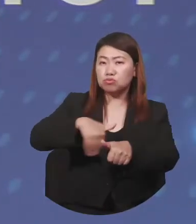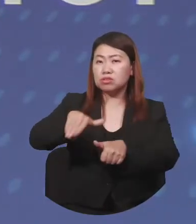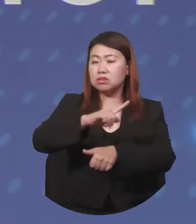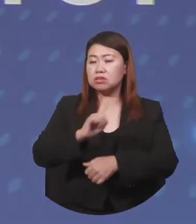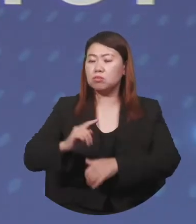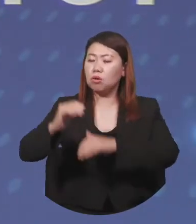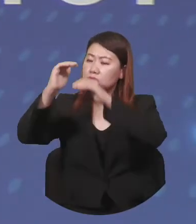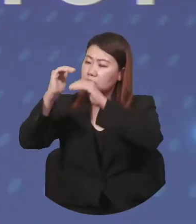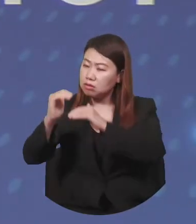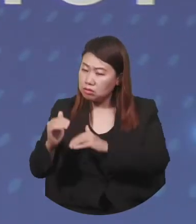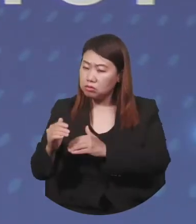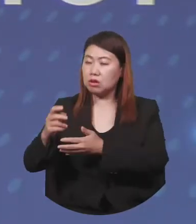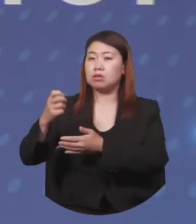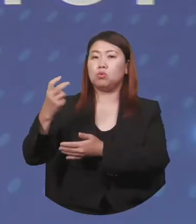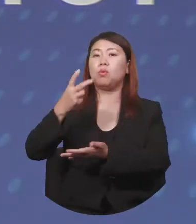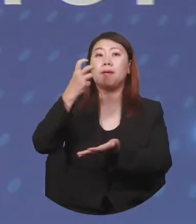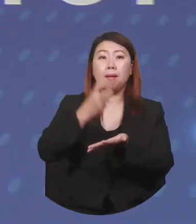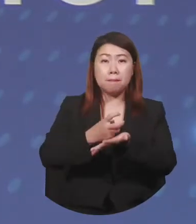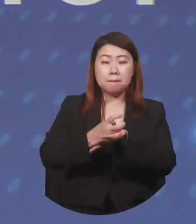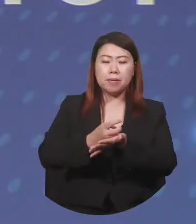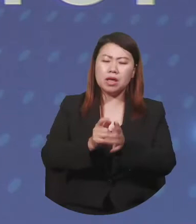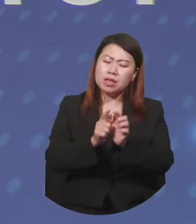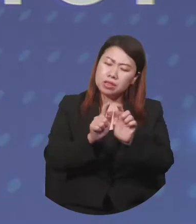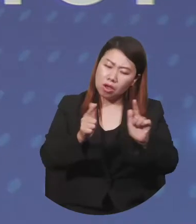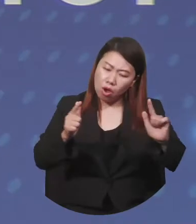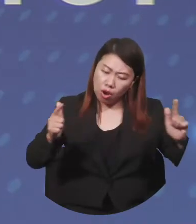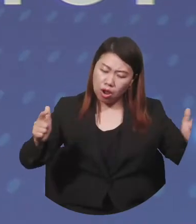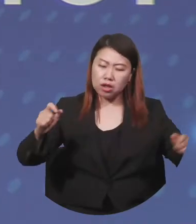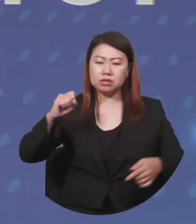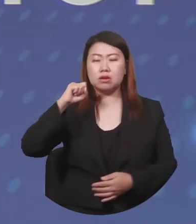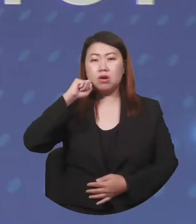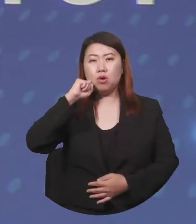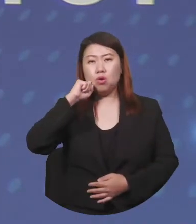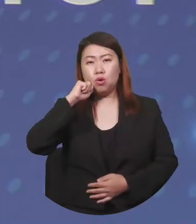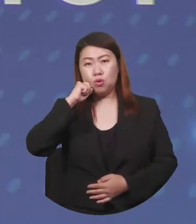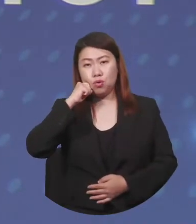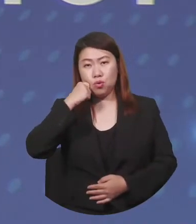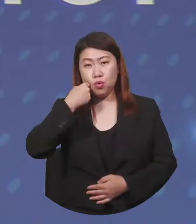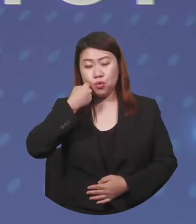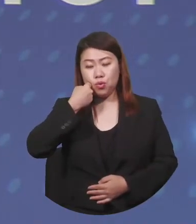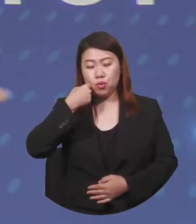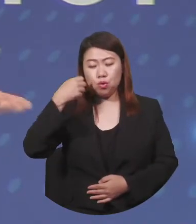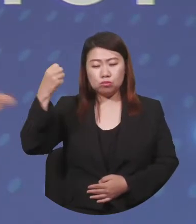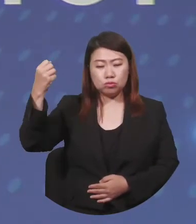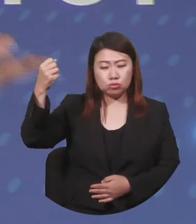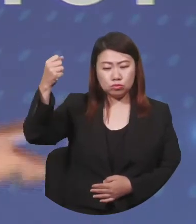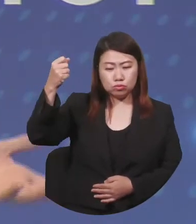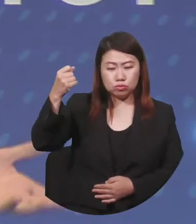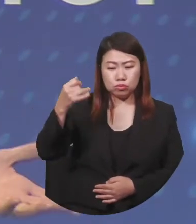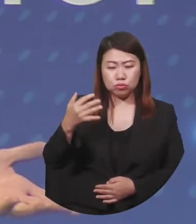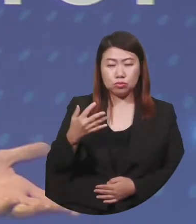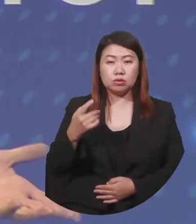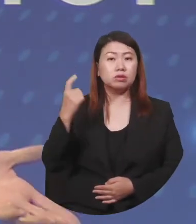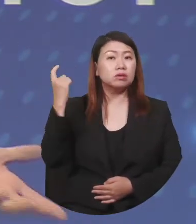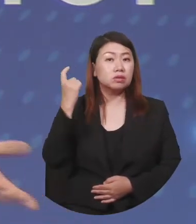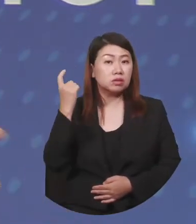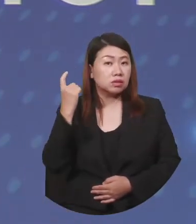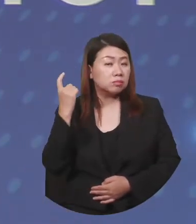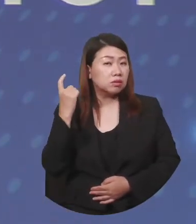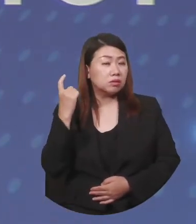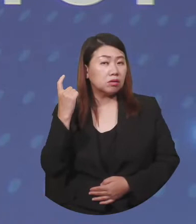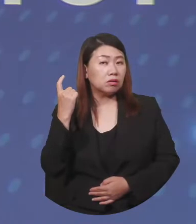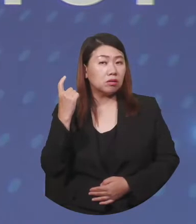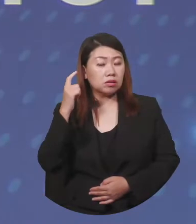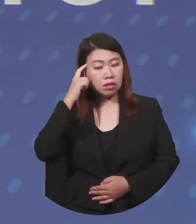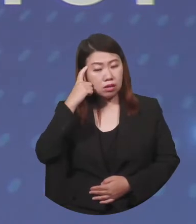legal barriers. And which made me think that all of these barriers stem from the fact that we